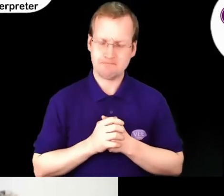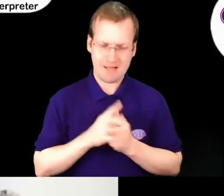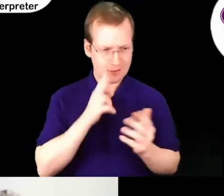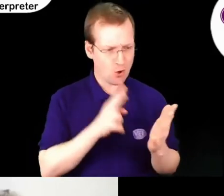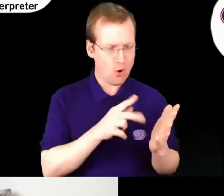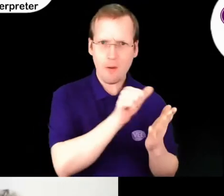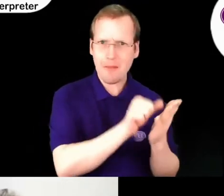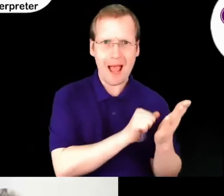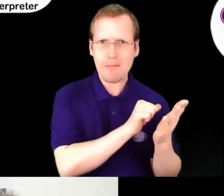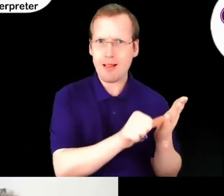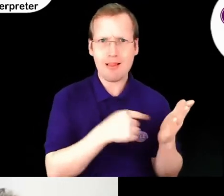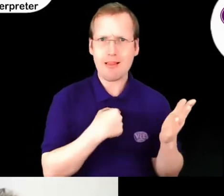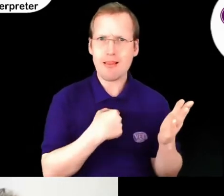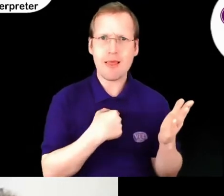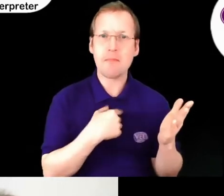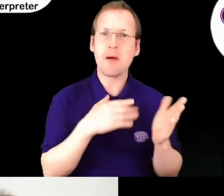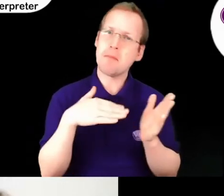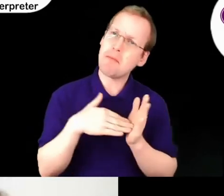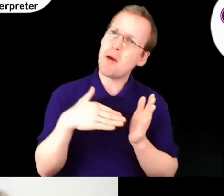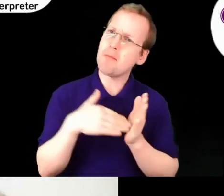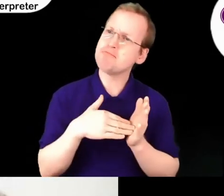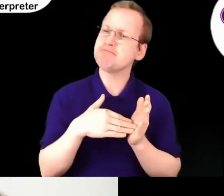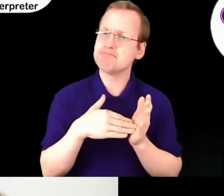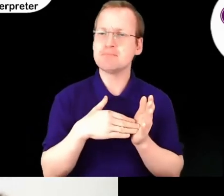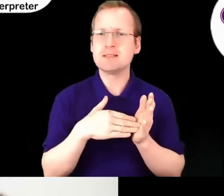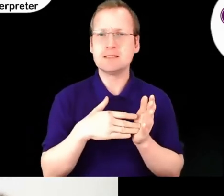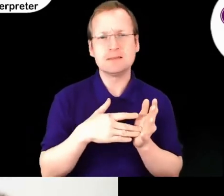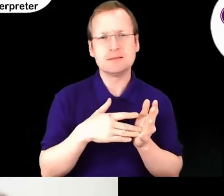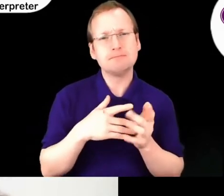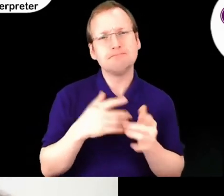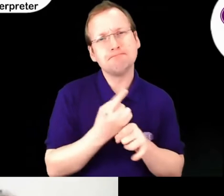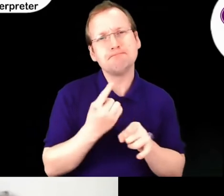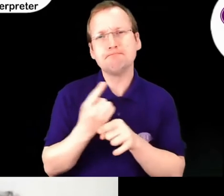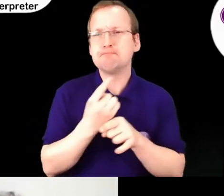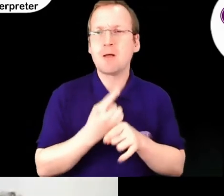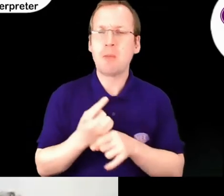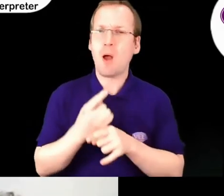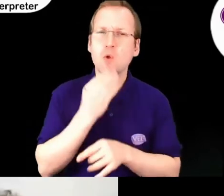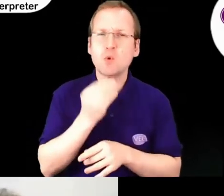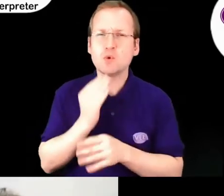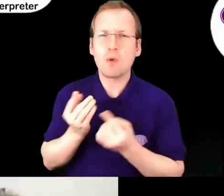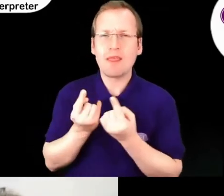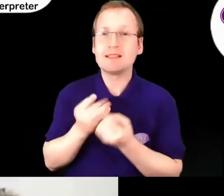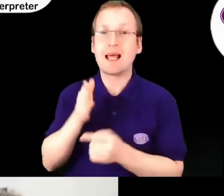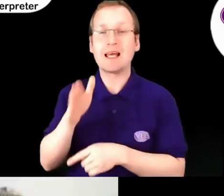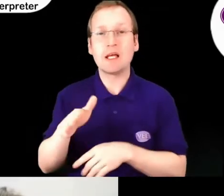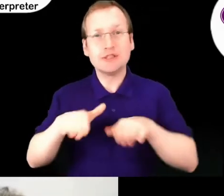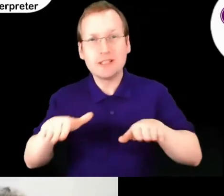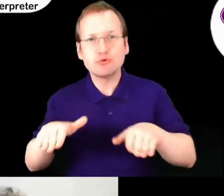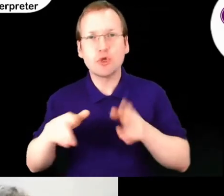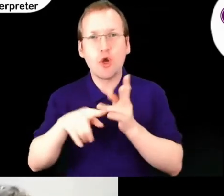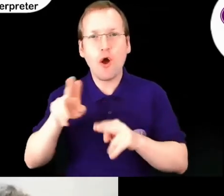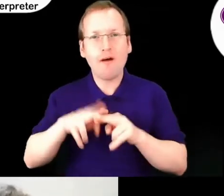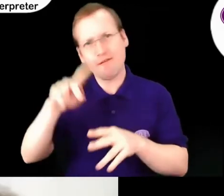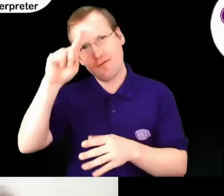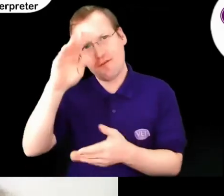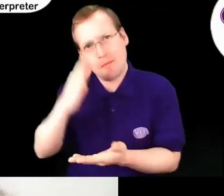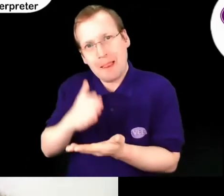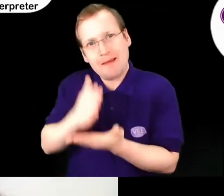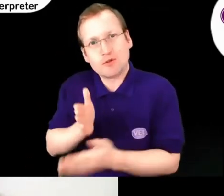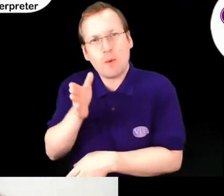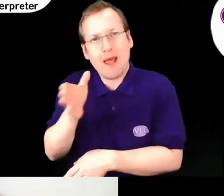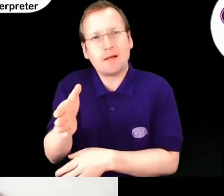my mother particularly was a believer. And I went to the usual things that children of believers went to, you know,